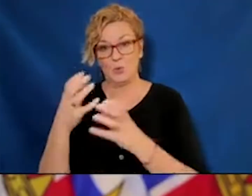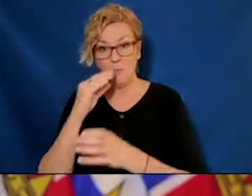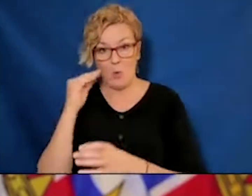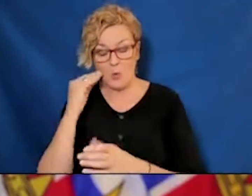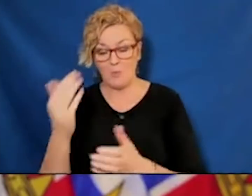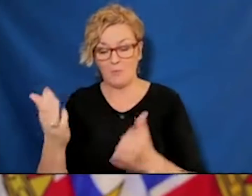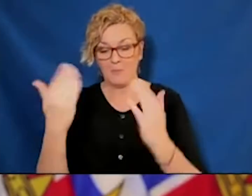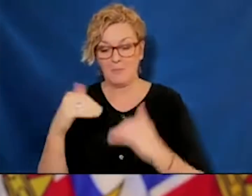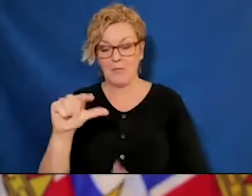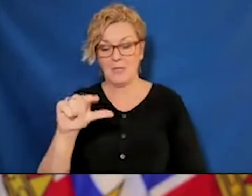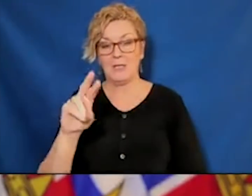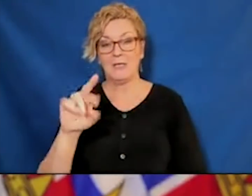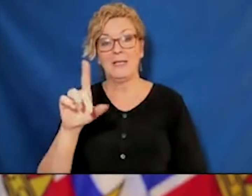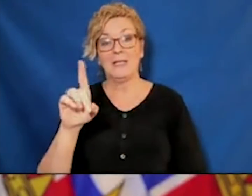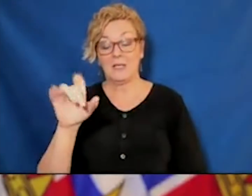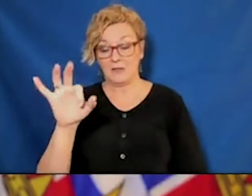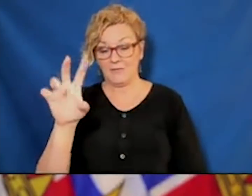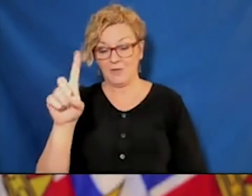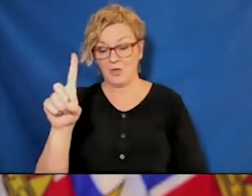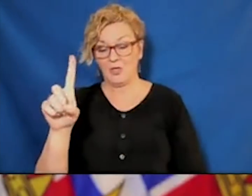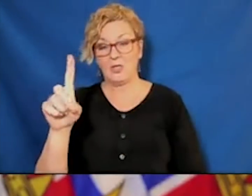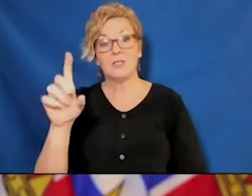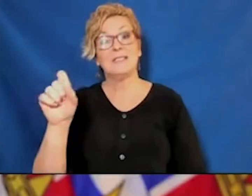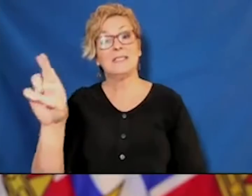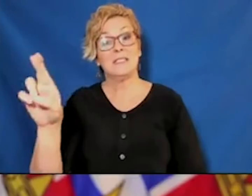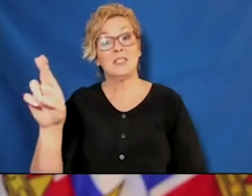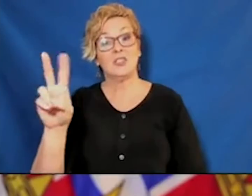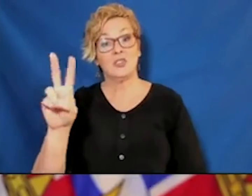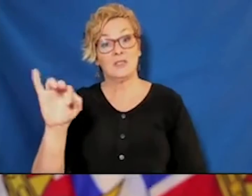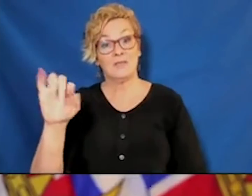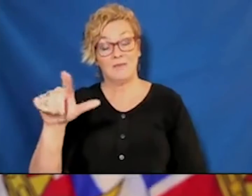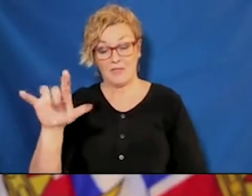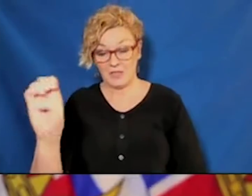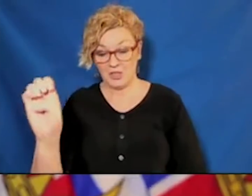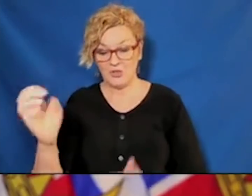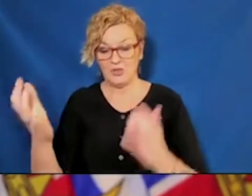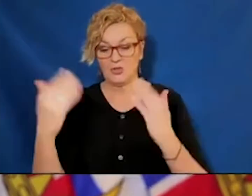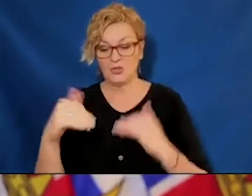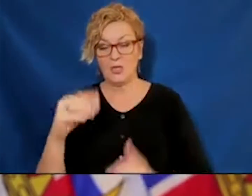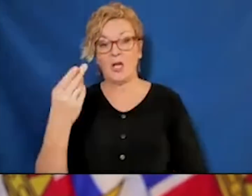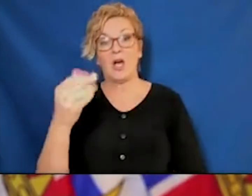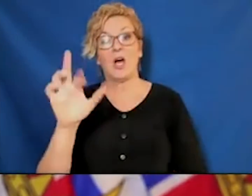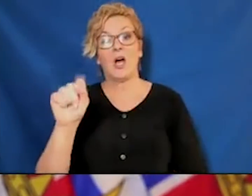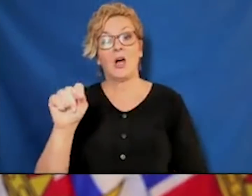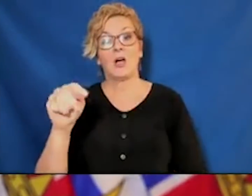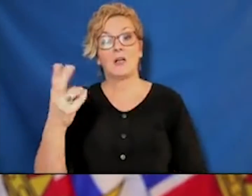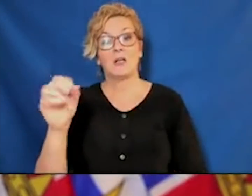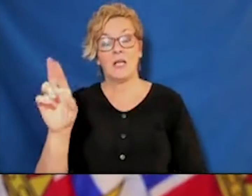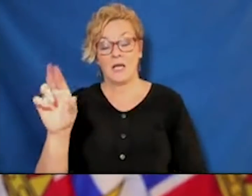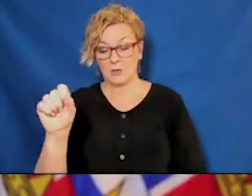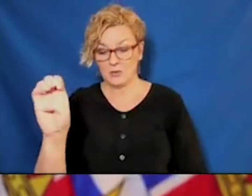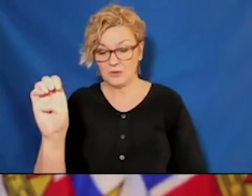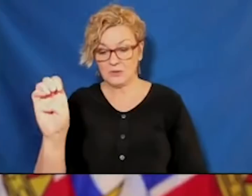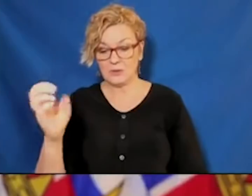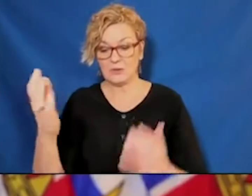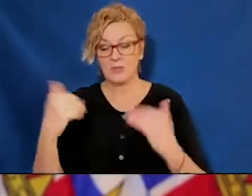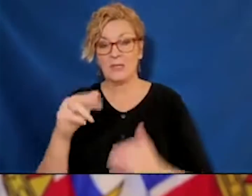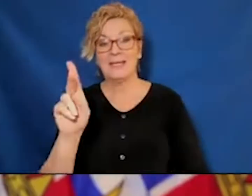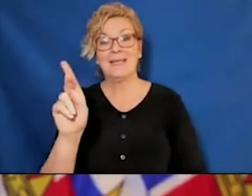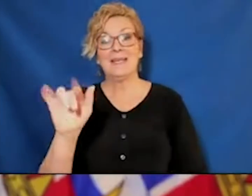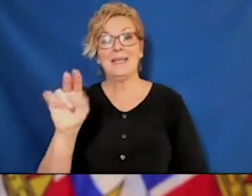Creek Village. And additionally, 4 outbreaks have been declared over at the Abbotsford Regional Hospital,